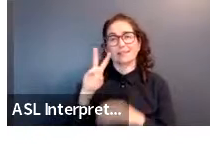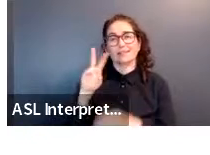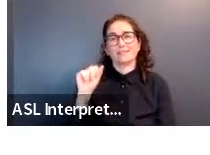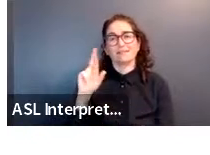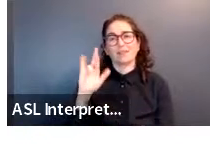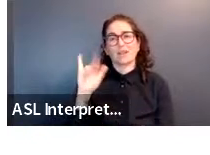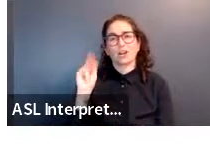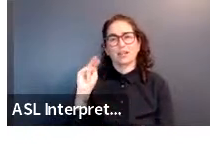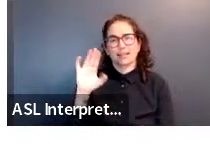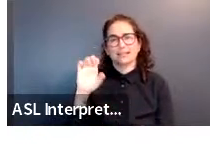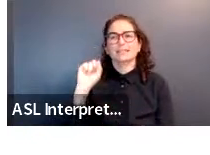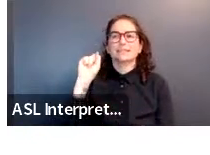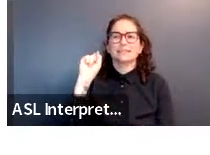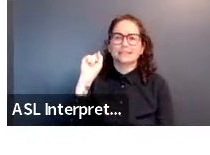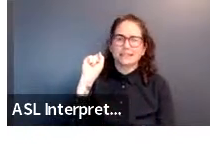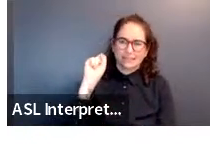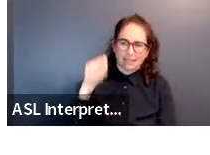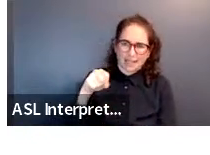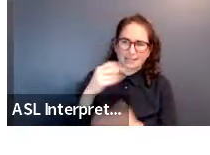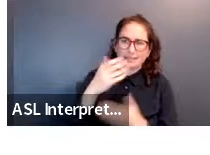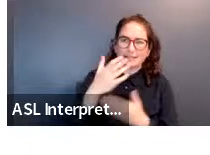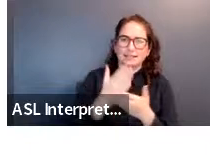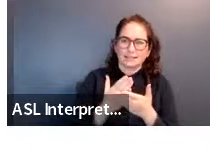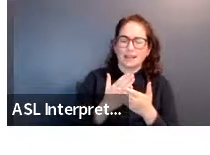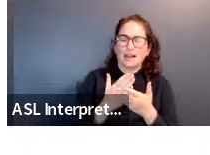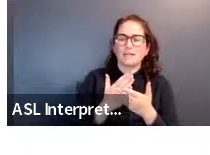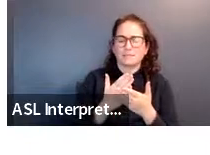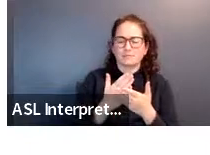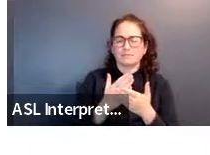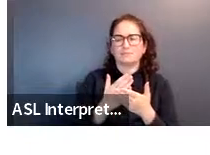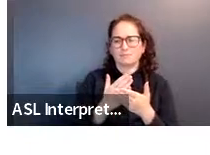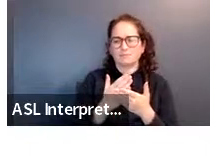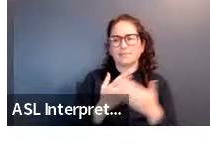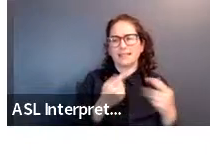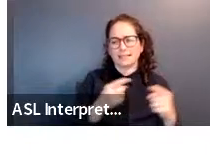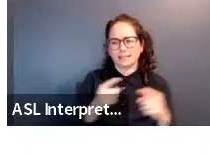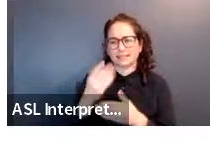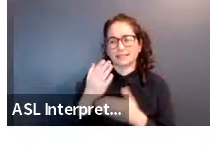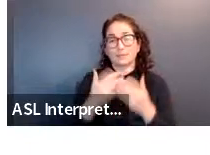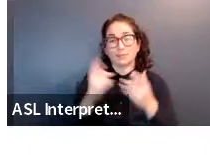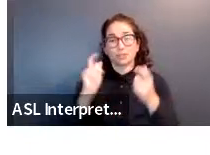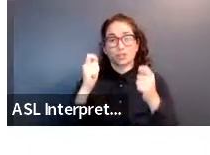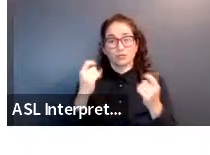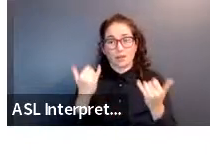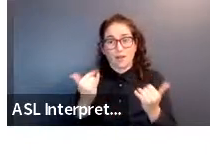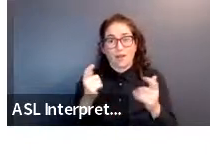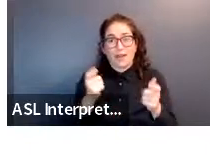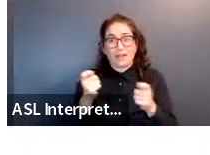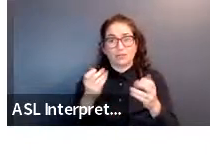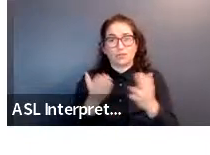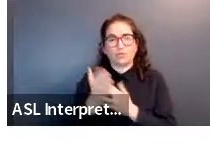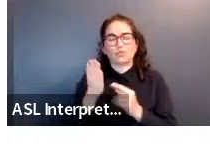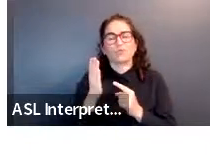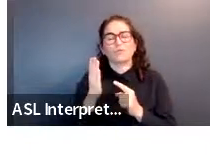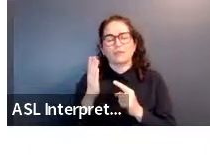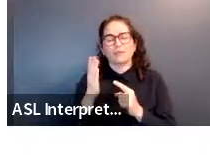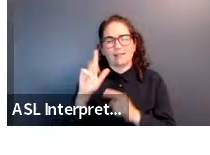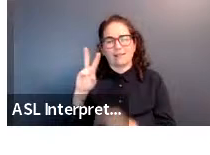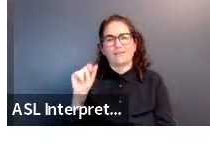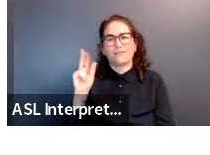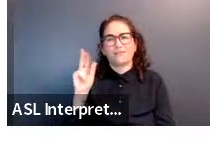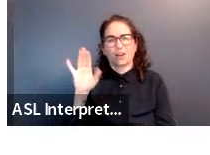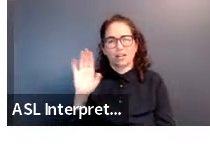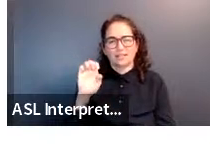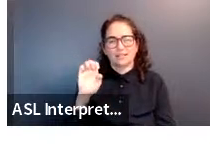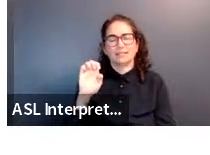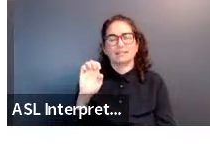that yes, in some instances, some of these changes right now are handled through a variance process where an individual